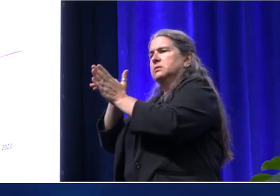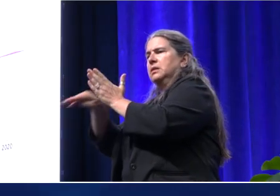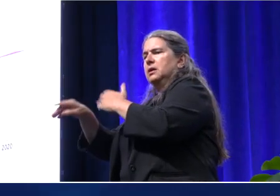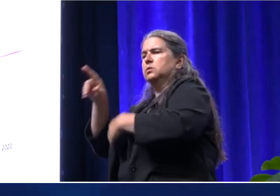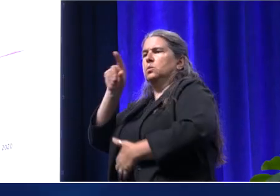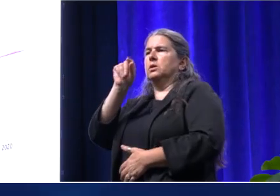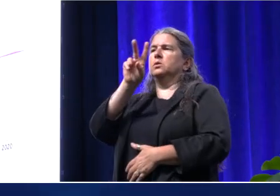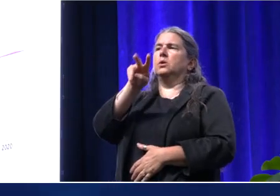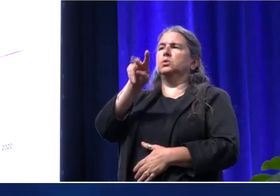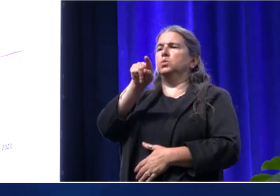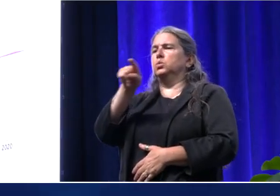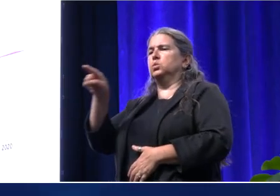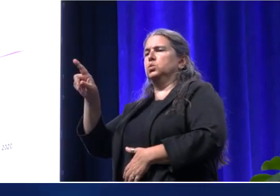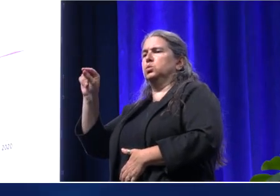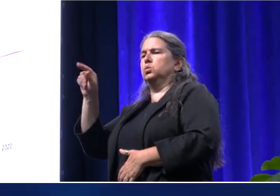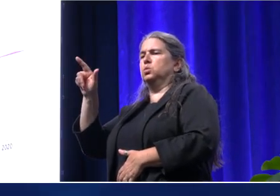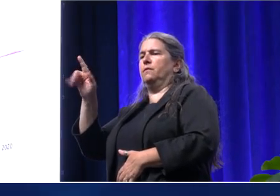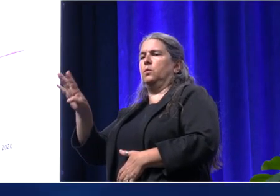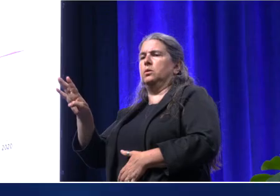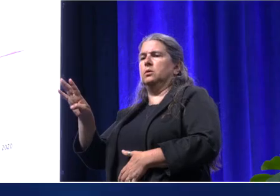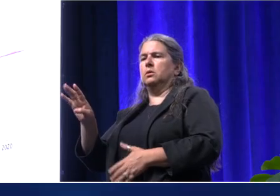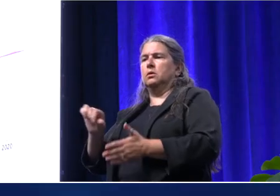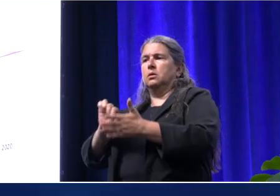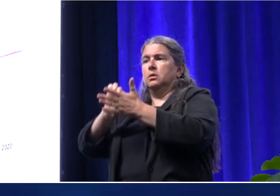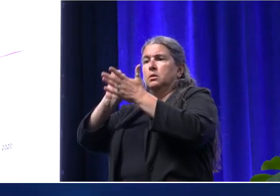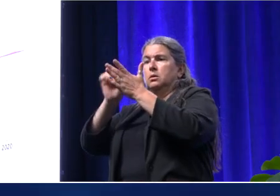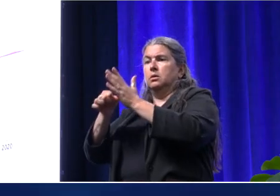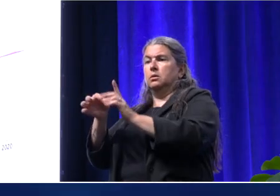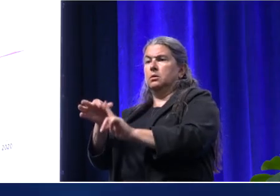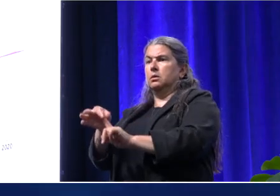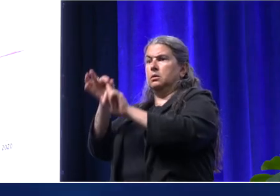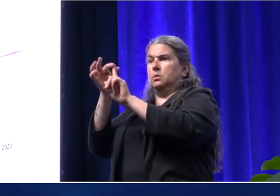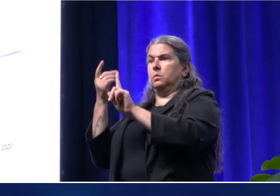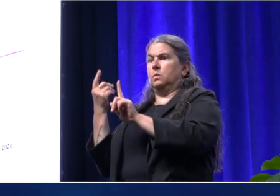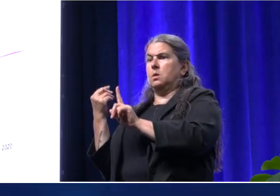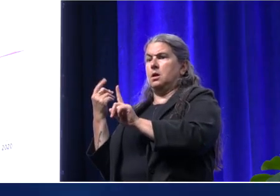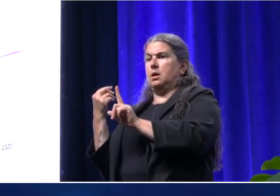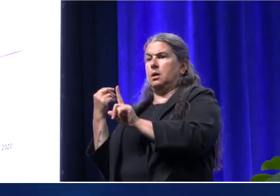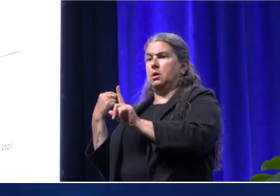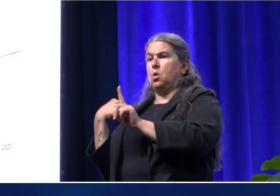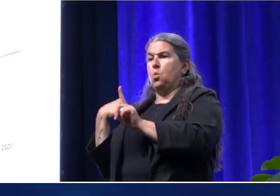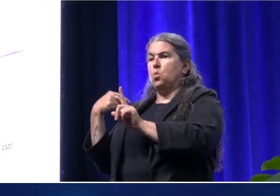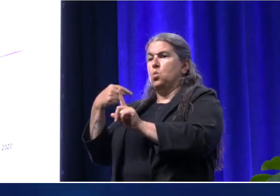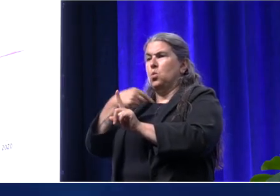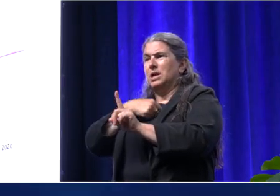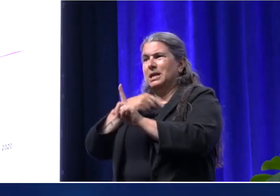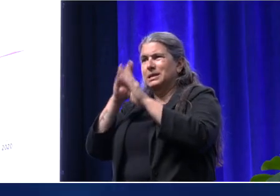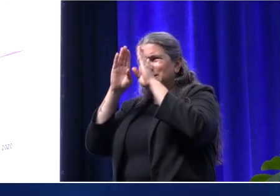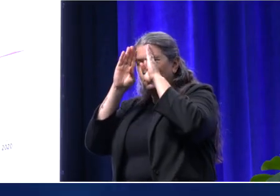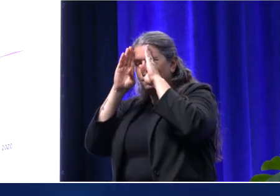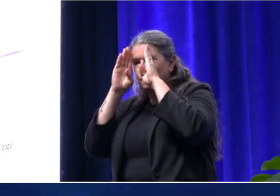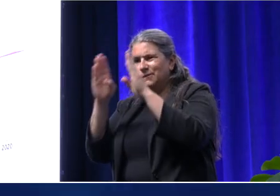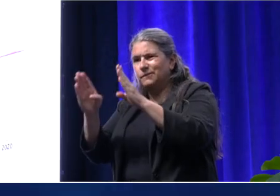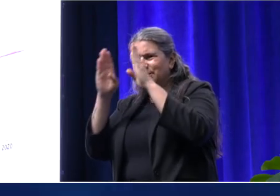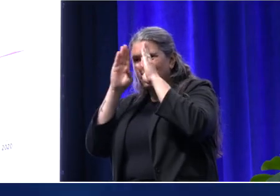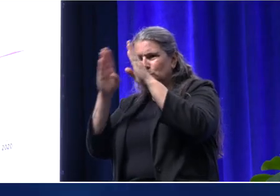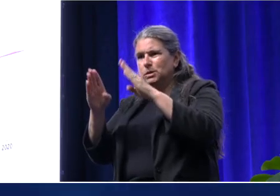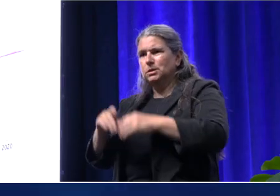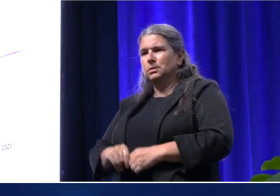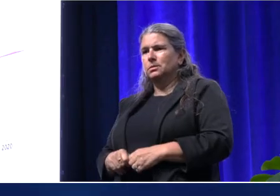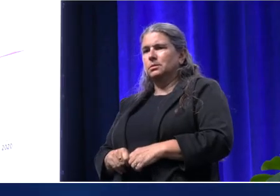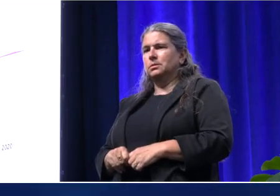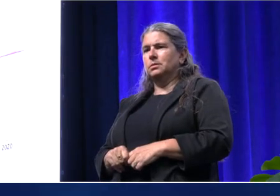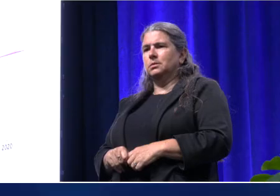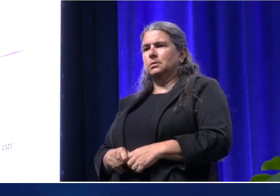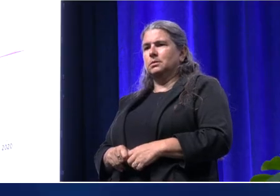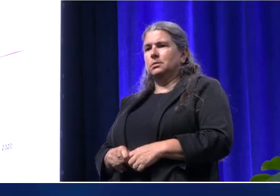one exception, and this is an important exception because this is something we need to pay attention and do something about. This